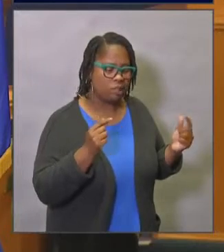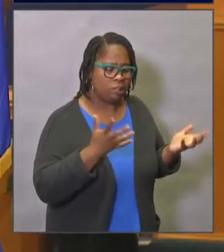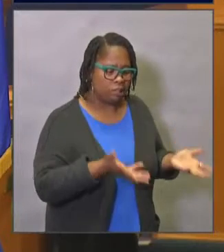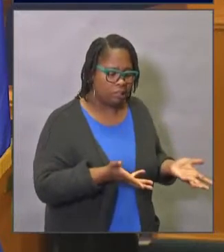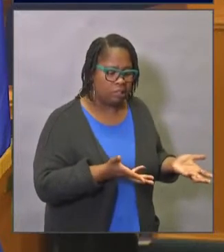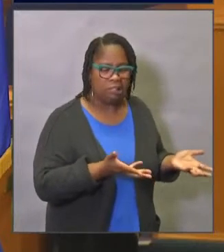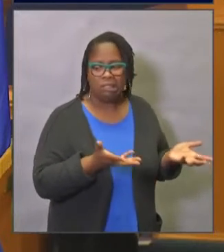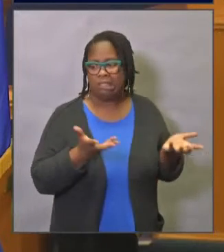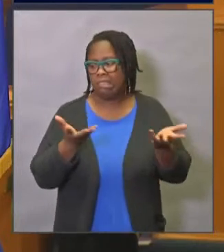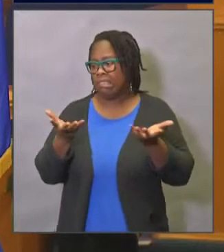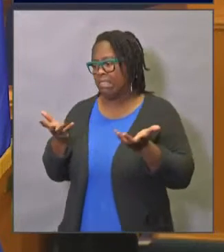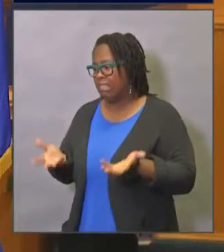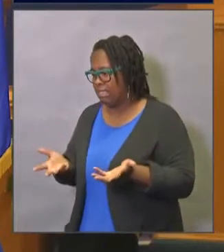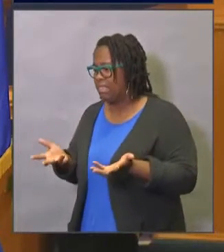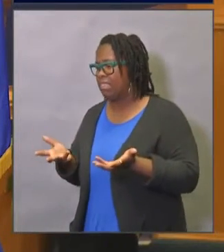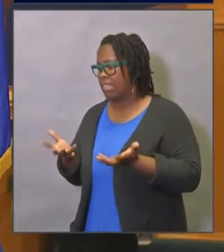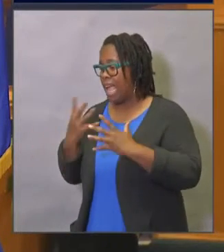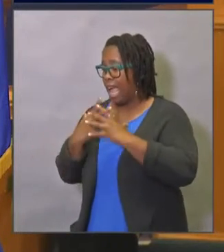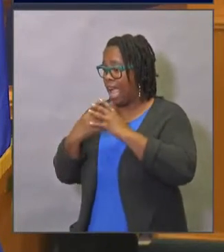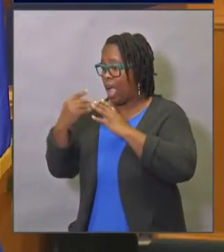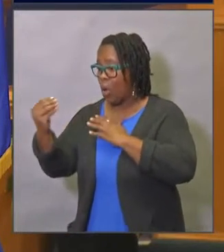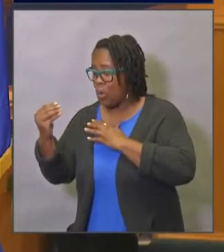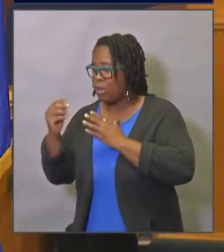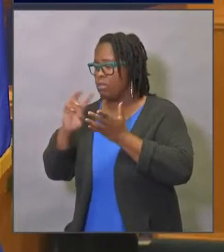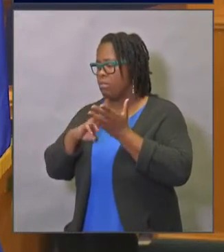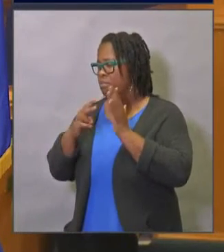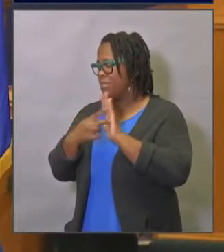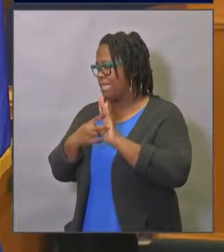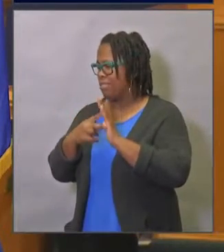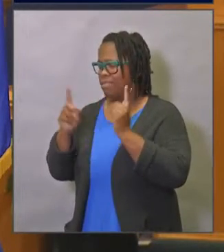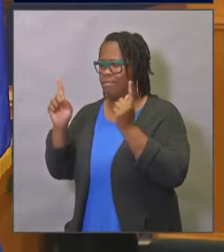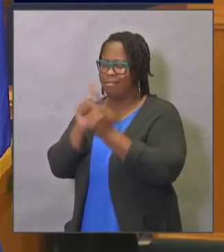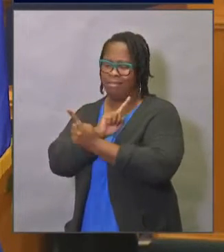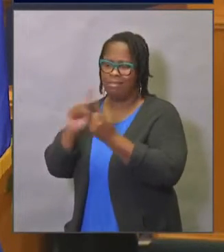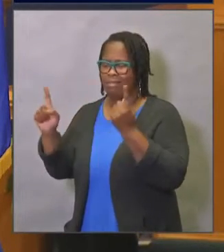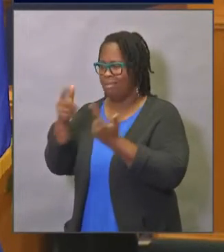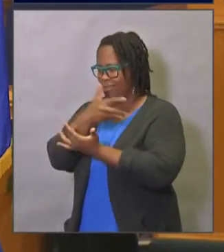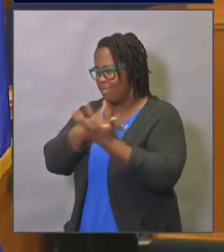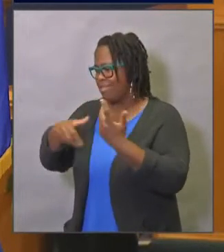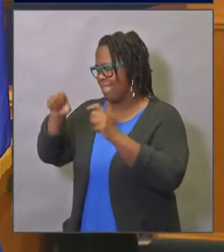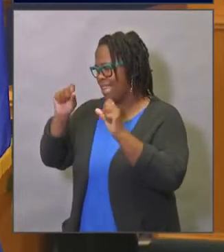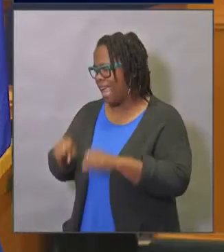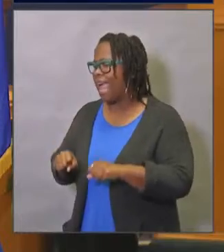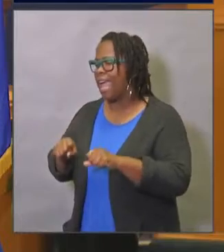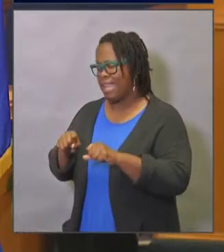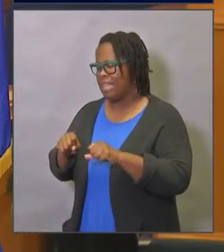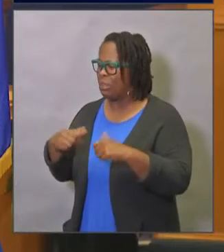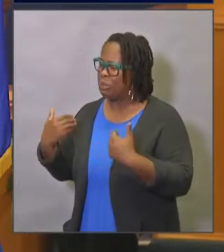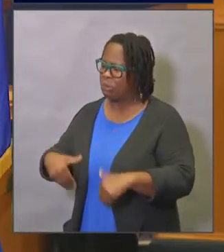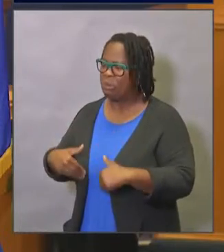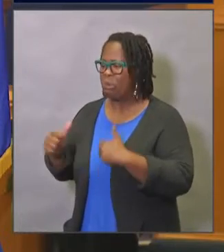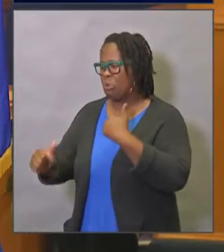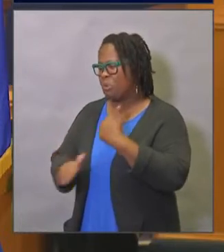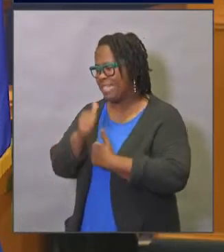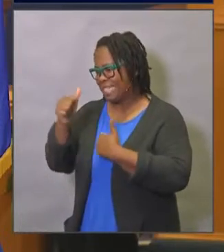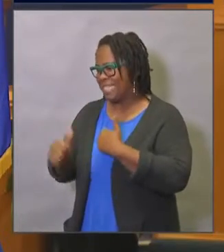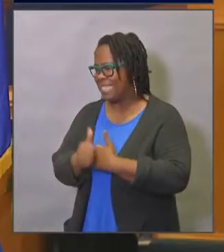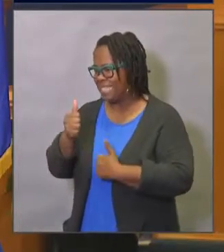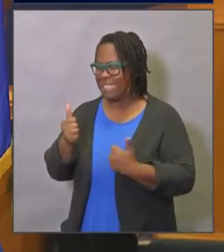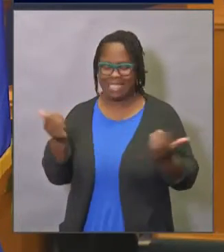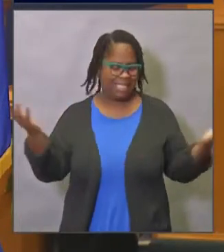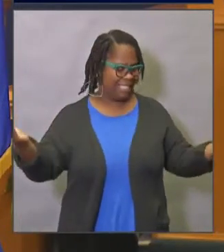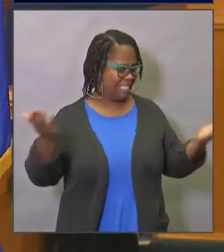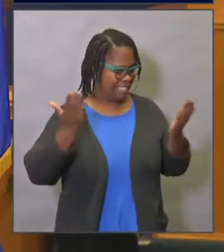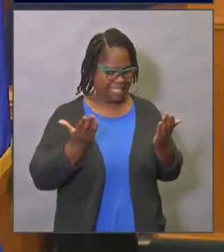there's risk every time we go to places where there can be a lot of intermingling. I believe the state looked at